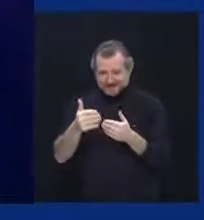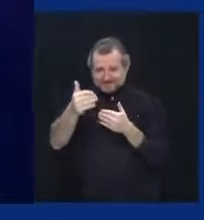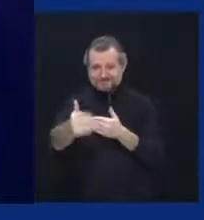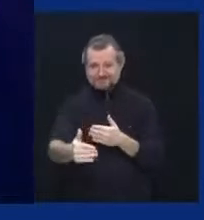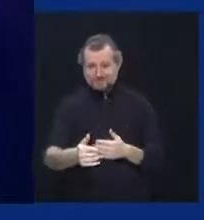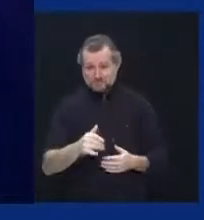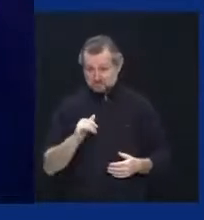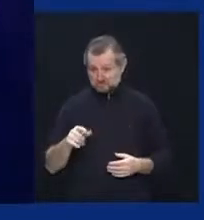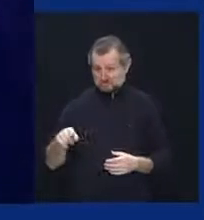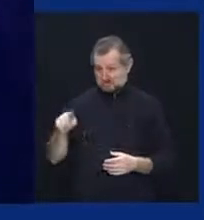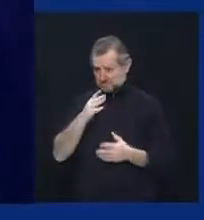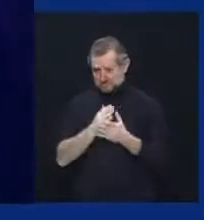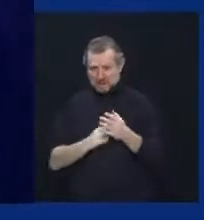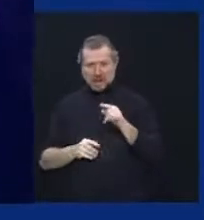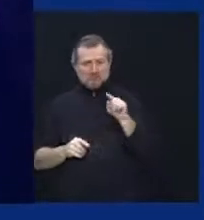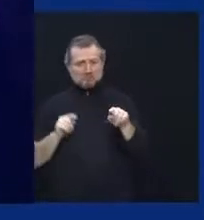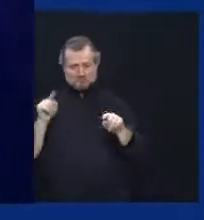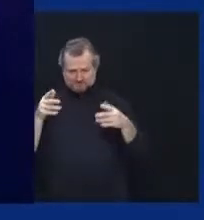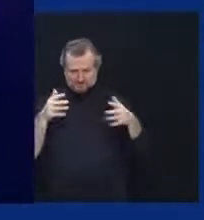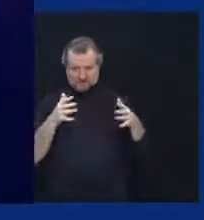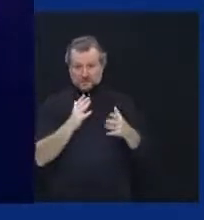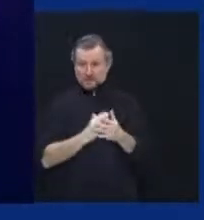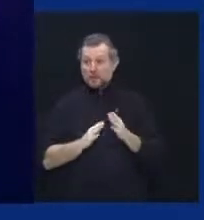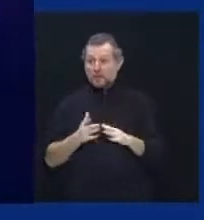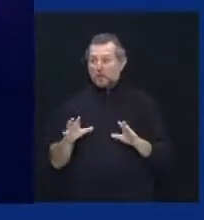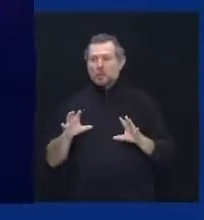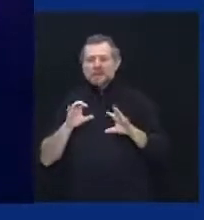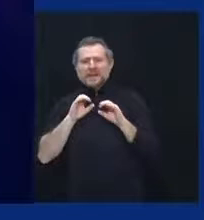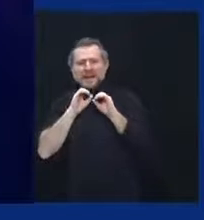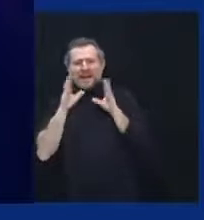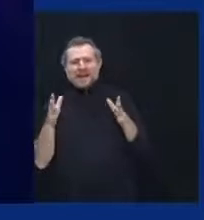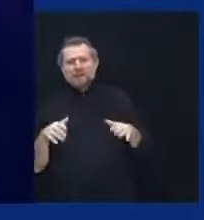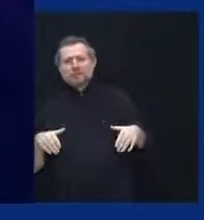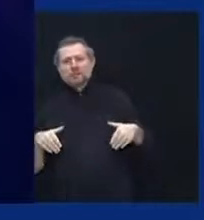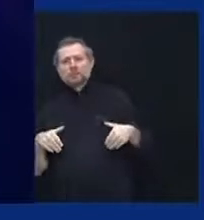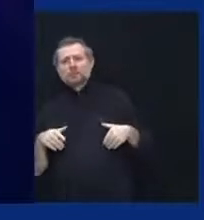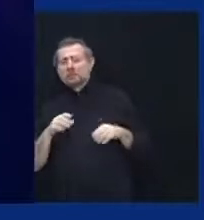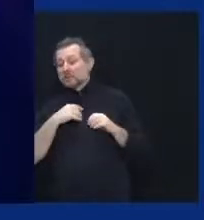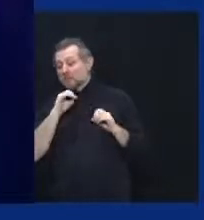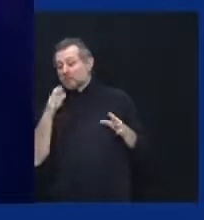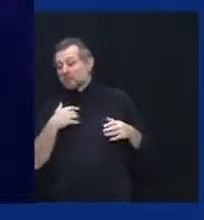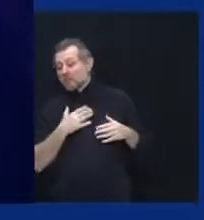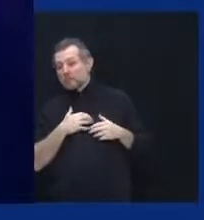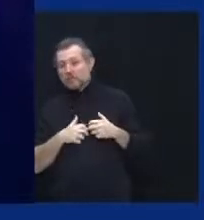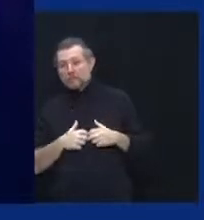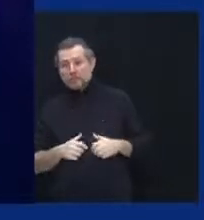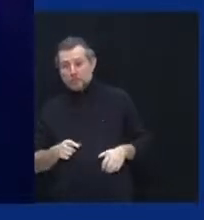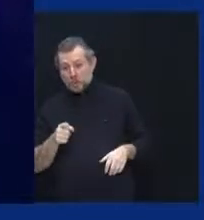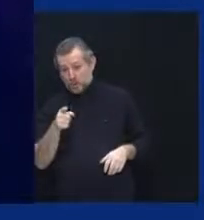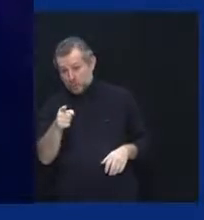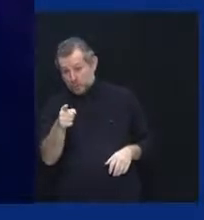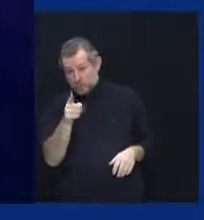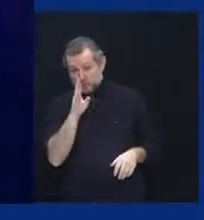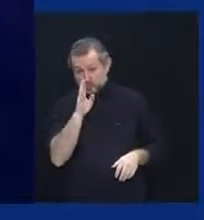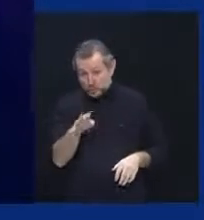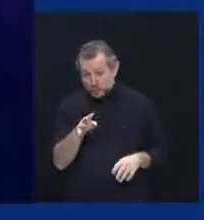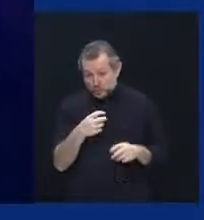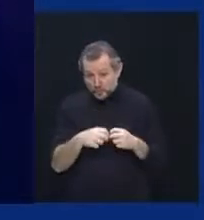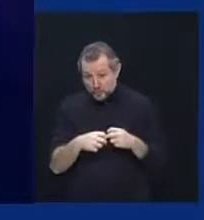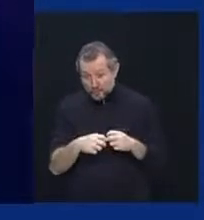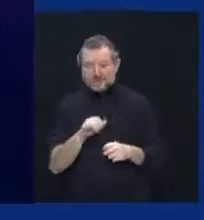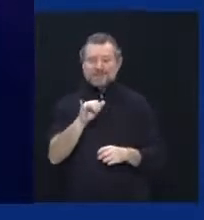We have other localities that are trying to ignore the problem. The problem won't go away. Ignoring it will